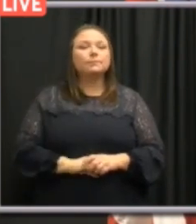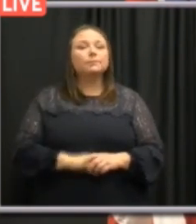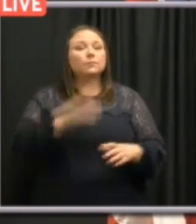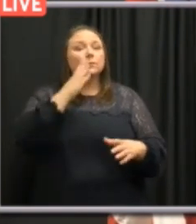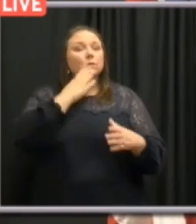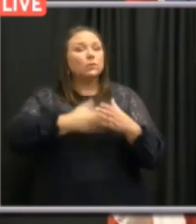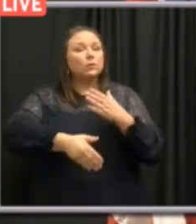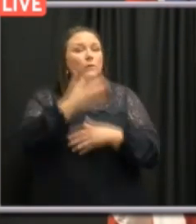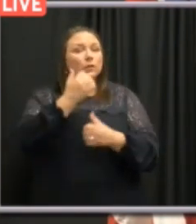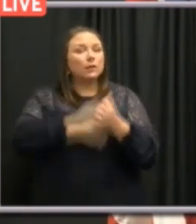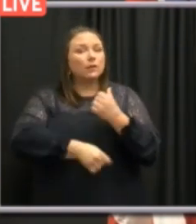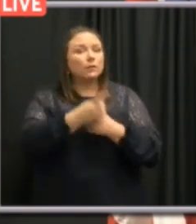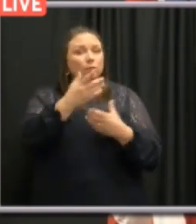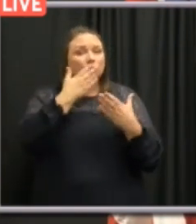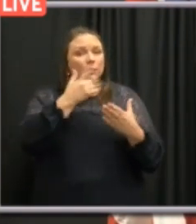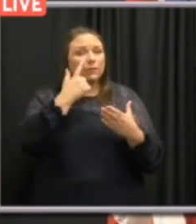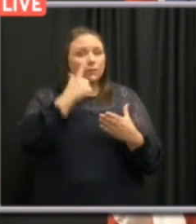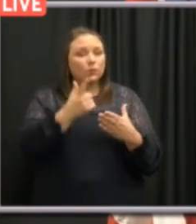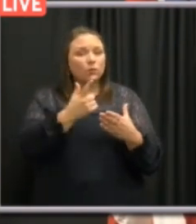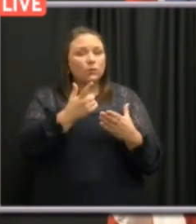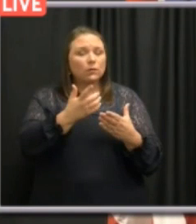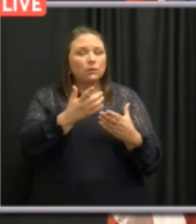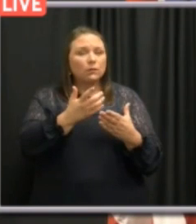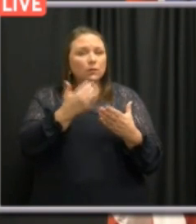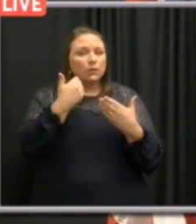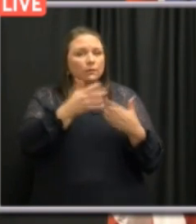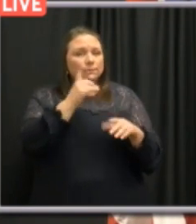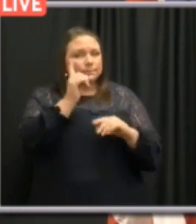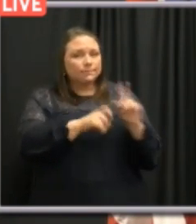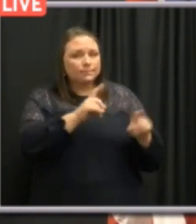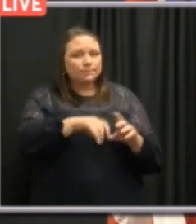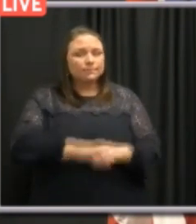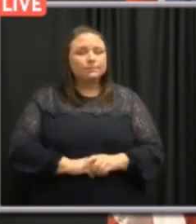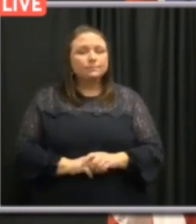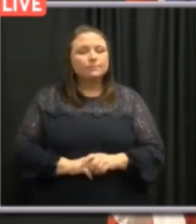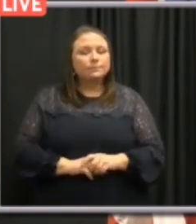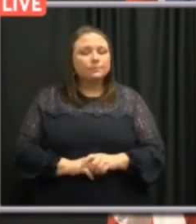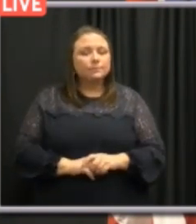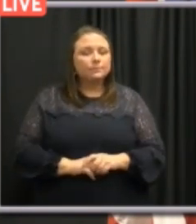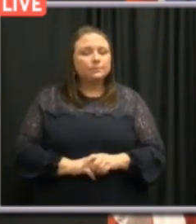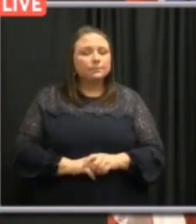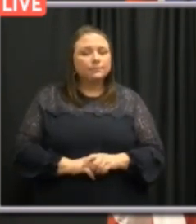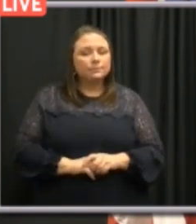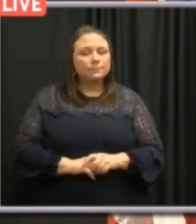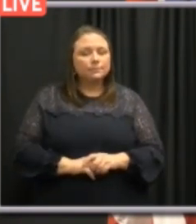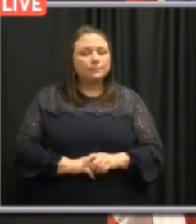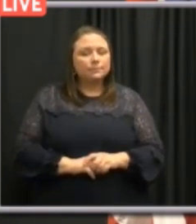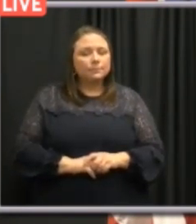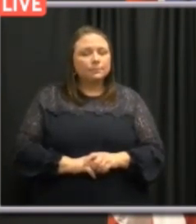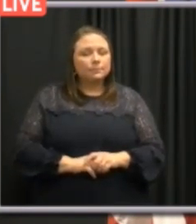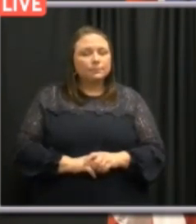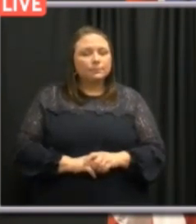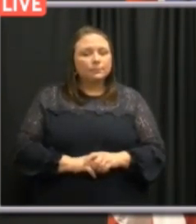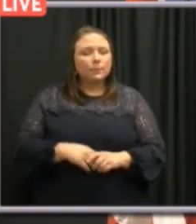morning, everybody. Thanks again for taking our questions in these tough days. My question has to do with the businesses